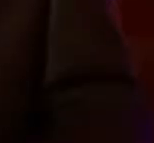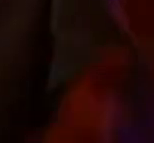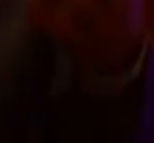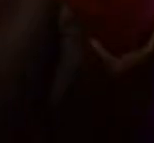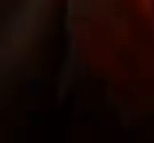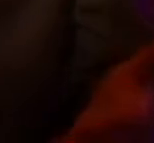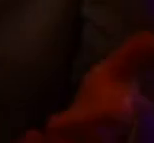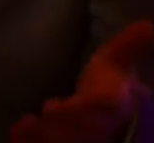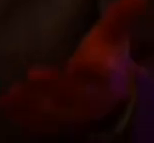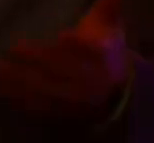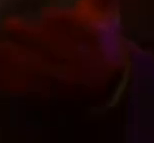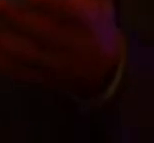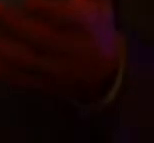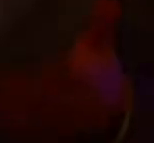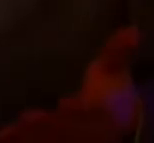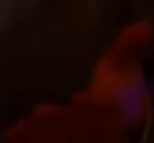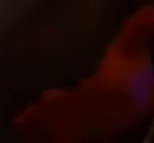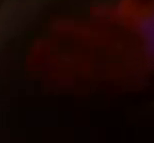victory